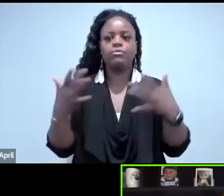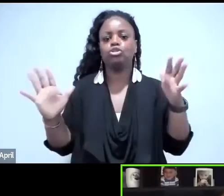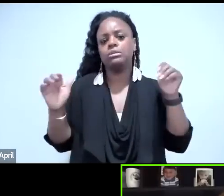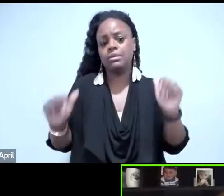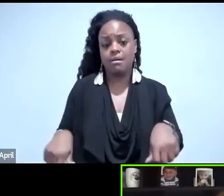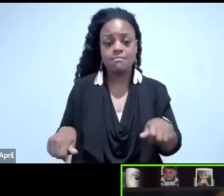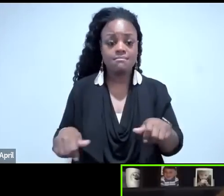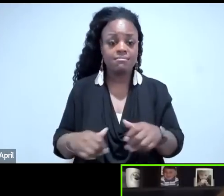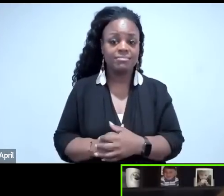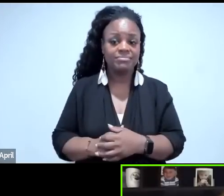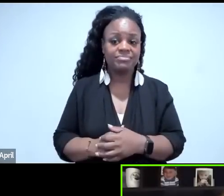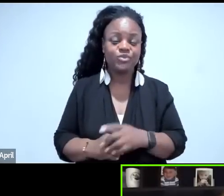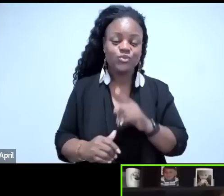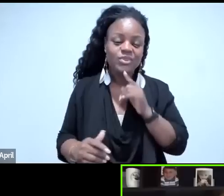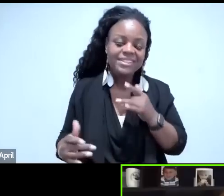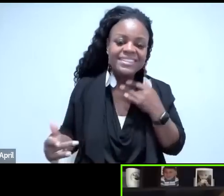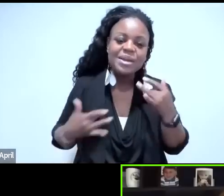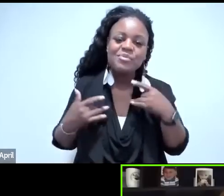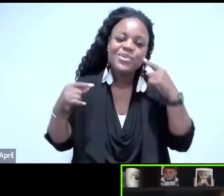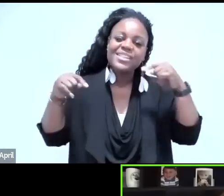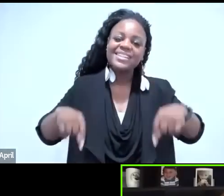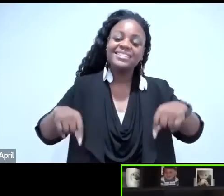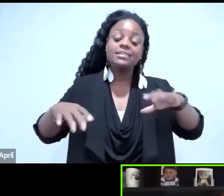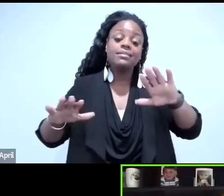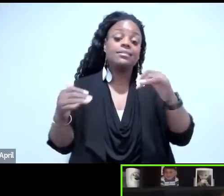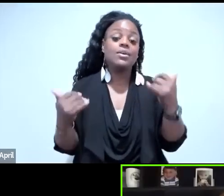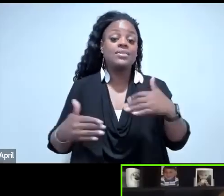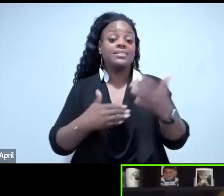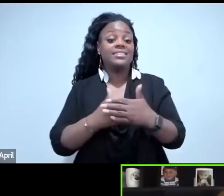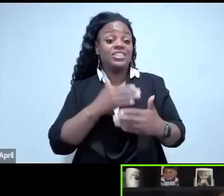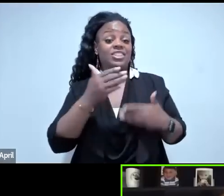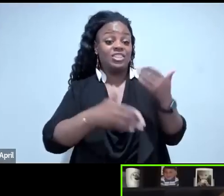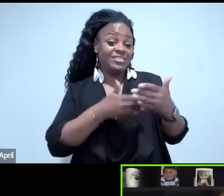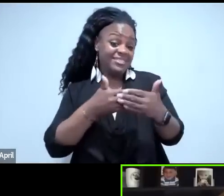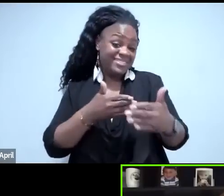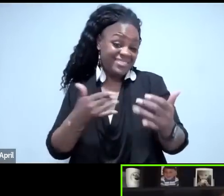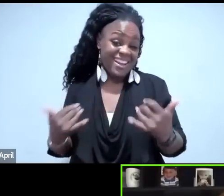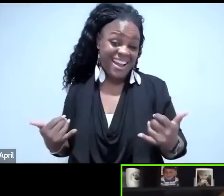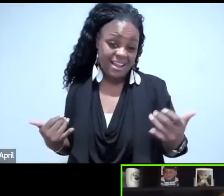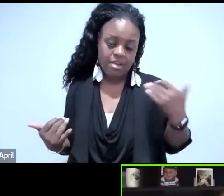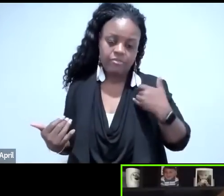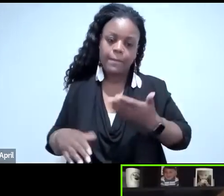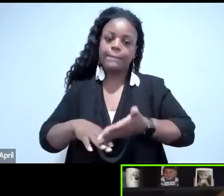generations do not have it better than their parents. We are going backward. We're fighting on the